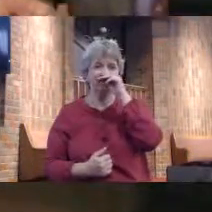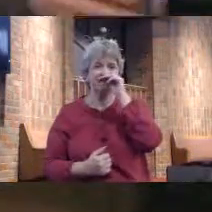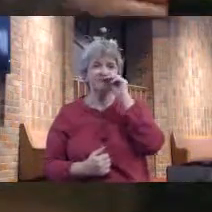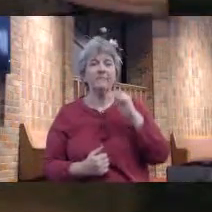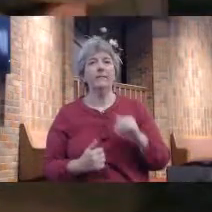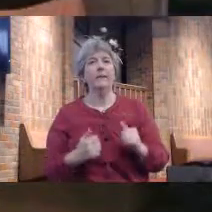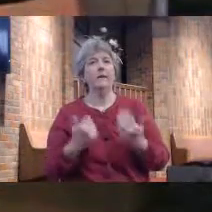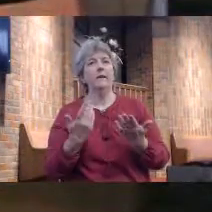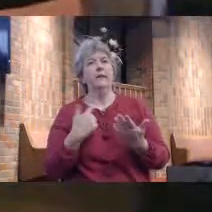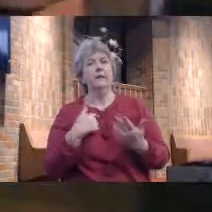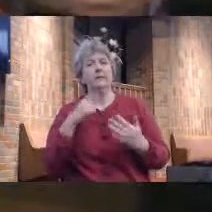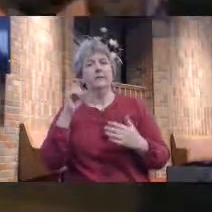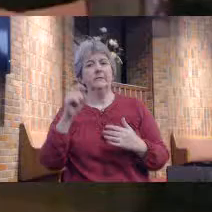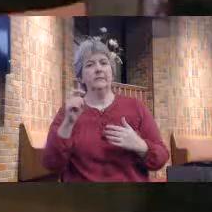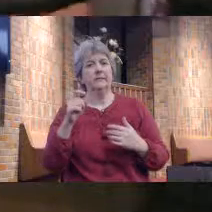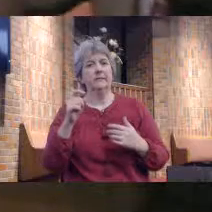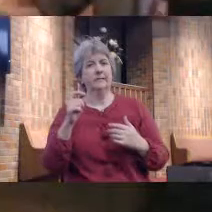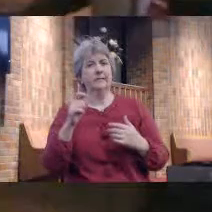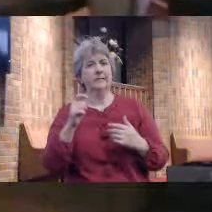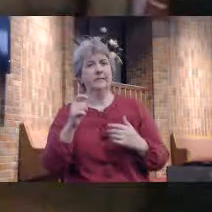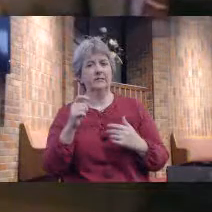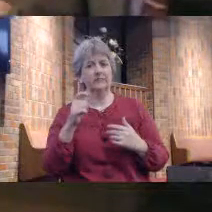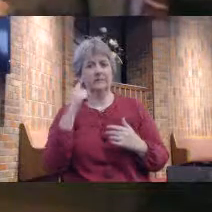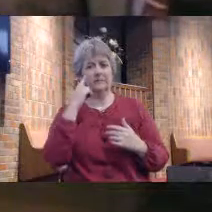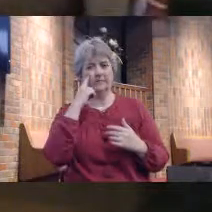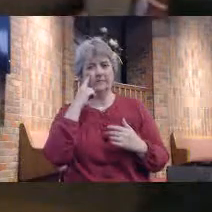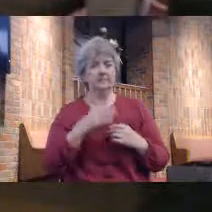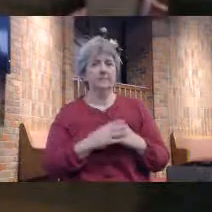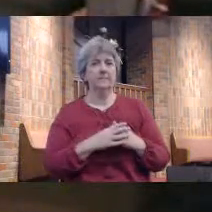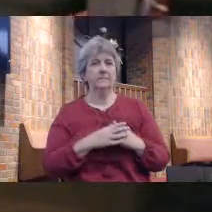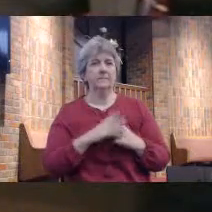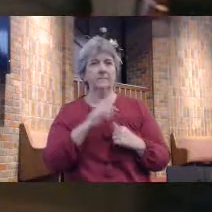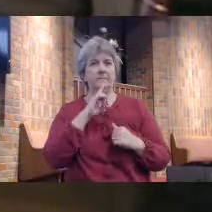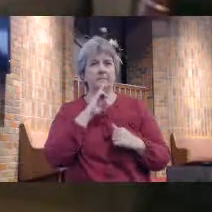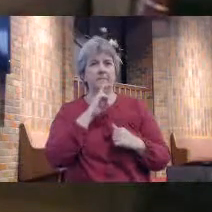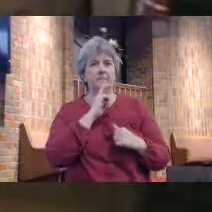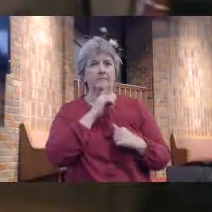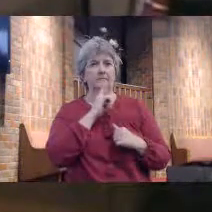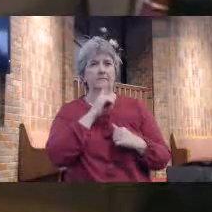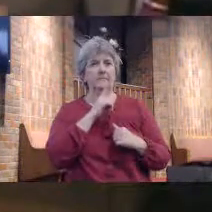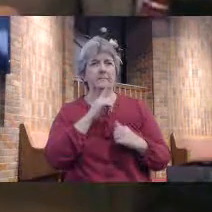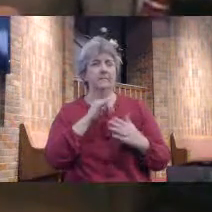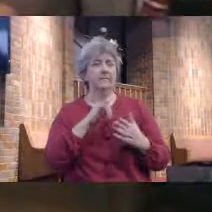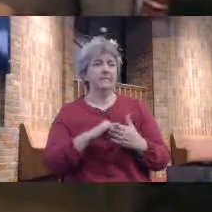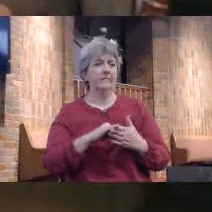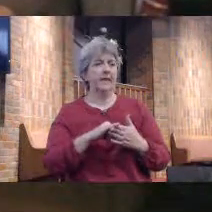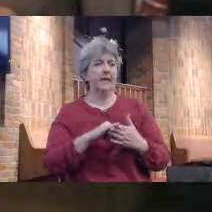And so if we leave what would be a relatively simple explanation in most ways and